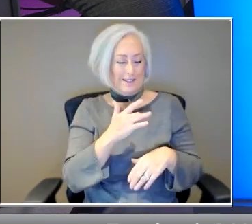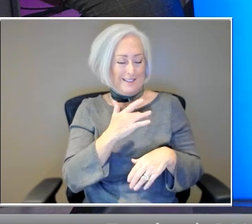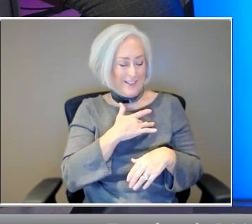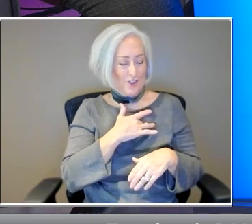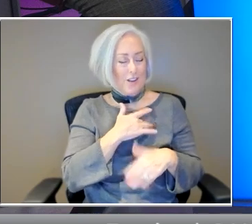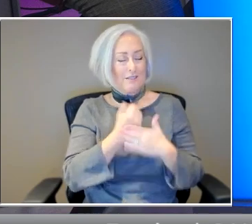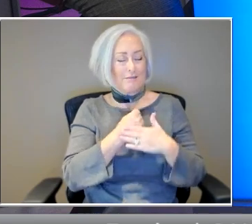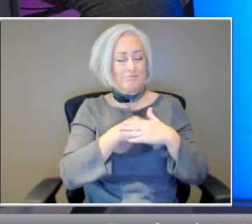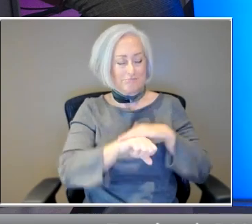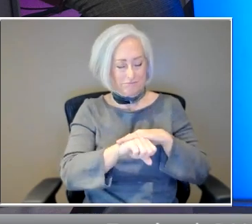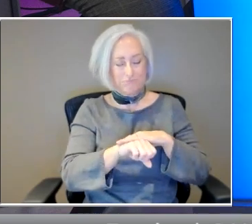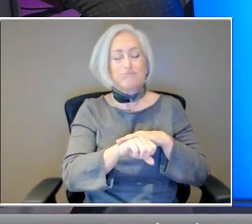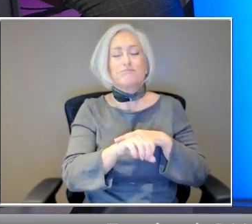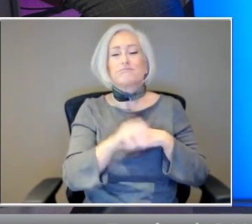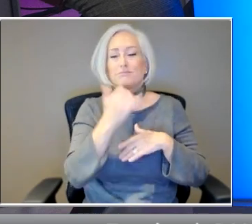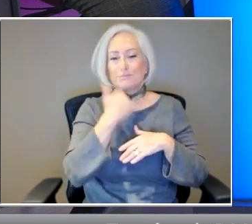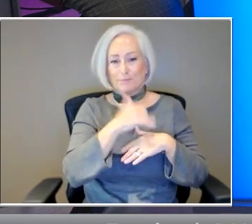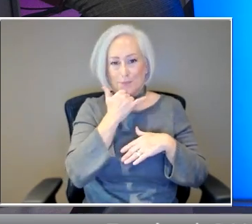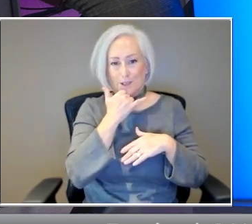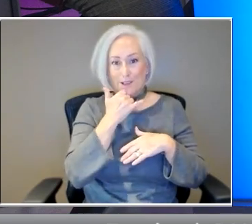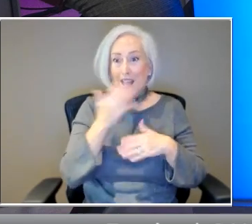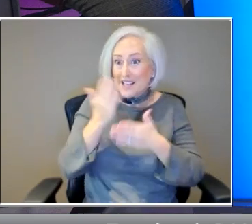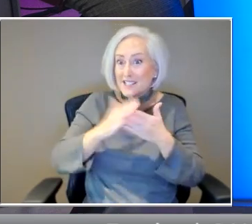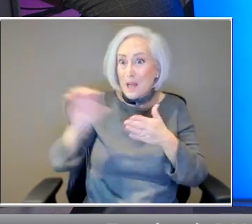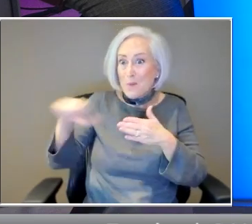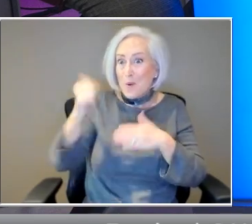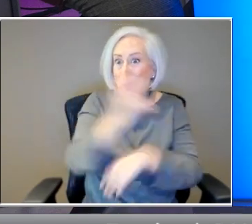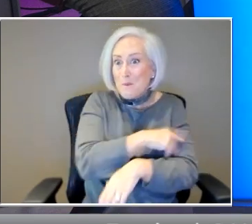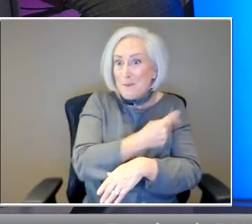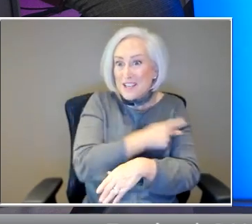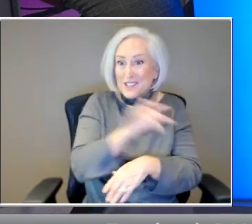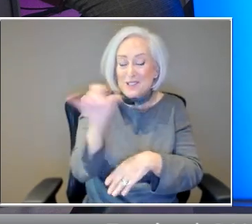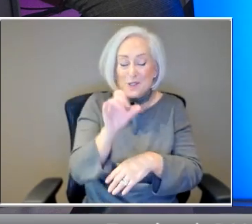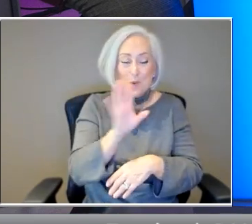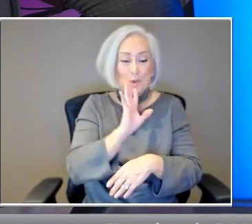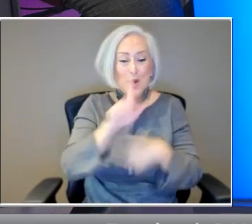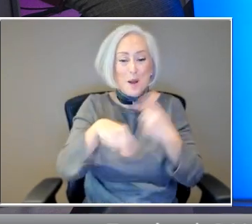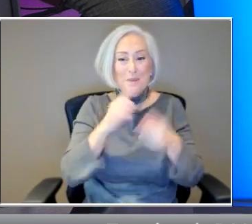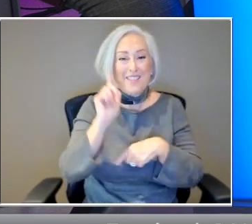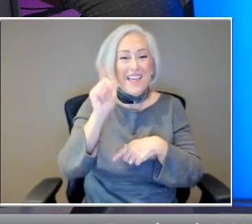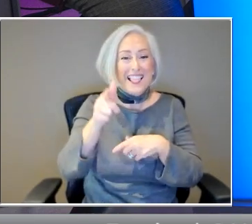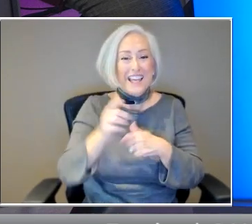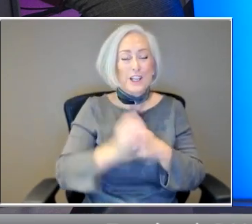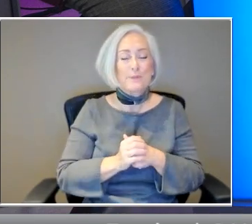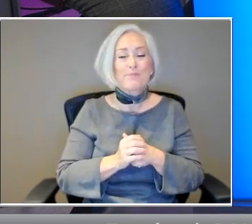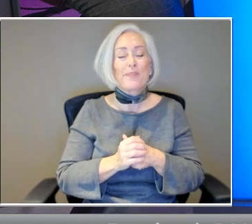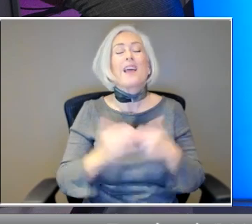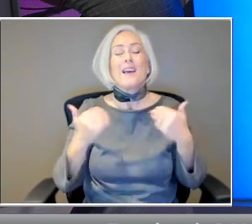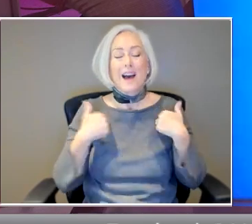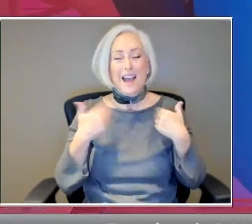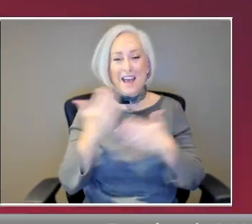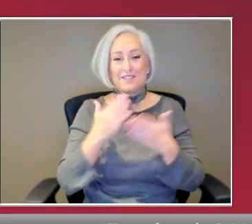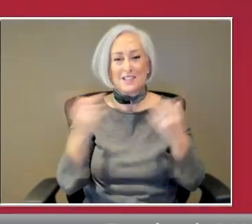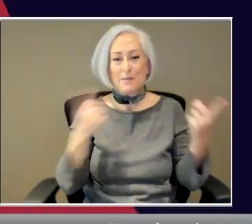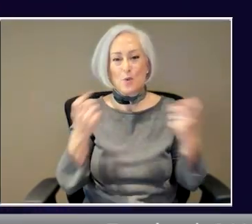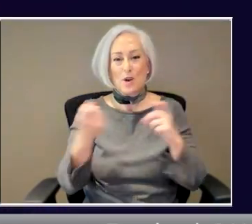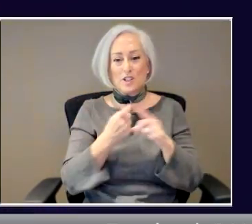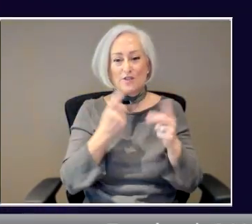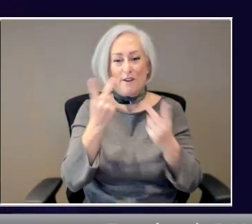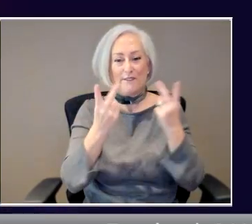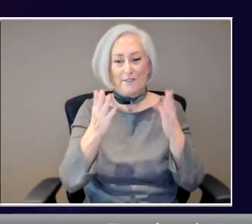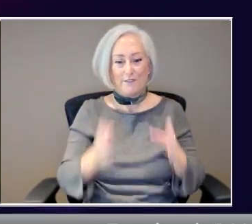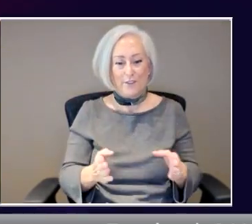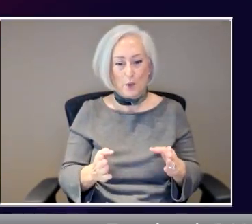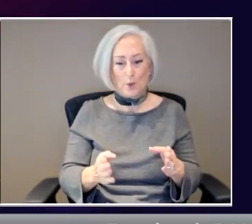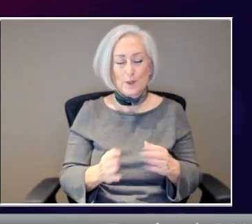former patients. That's right. Which we'll have to talk about that during a later program. I do have some questions coming in from our viewers, so I want to get to those. And remember, if you